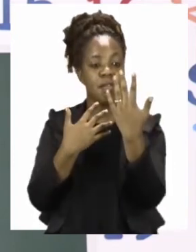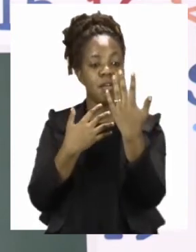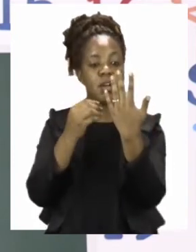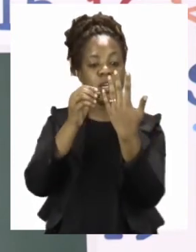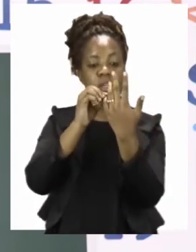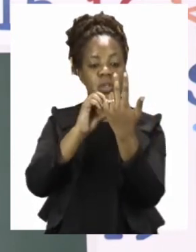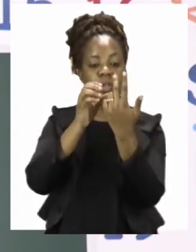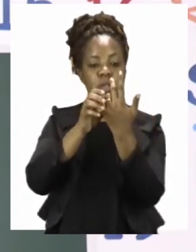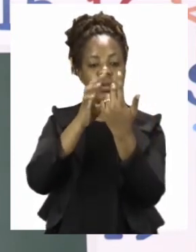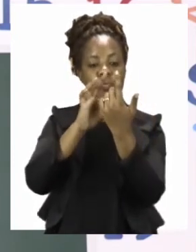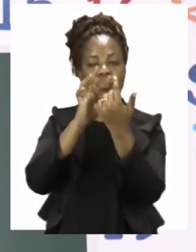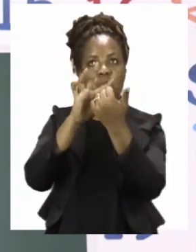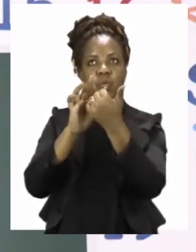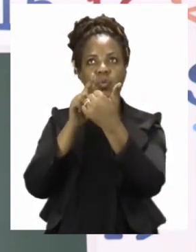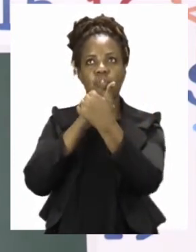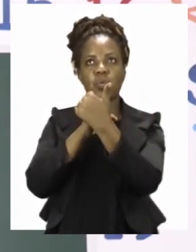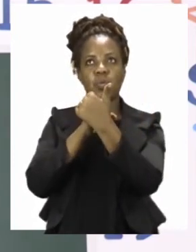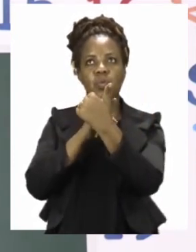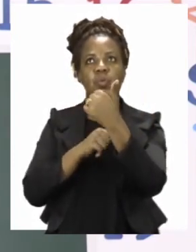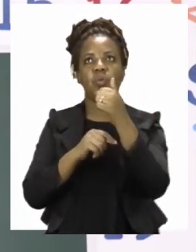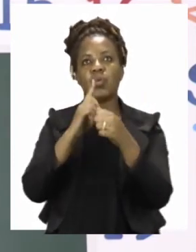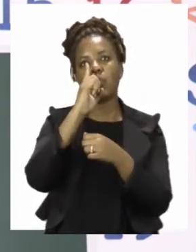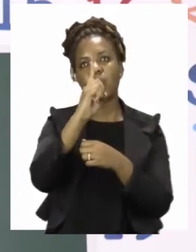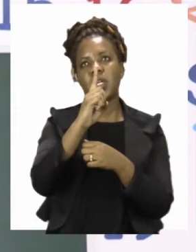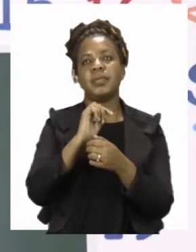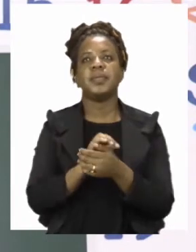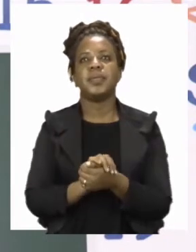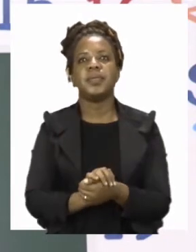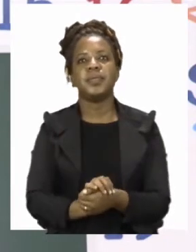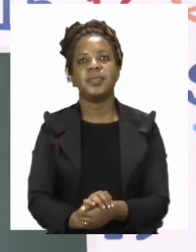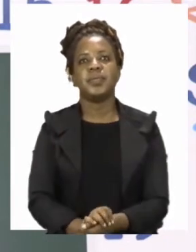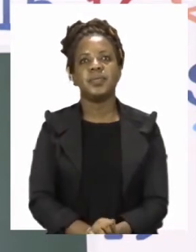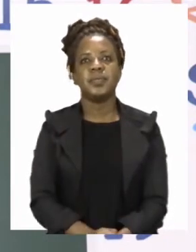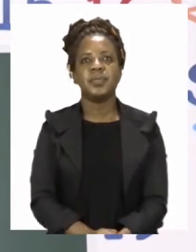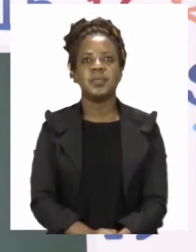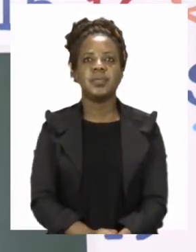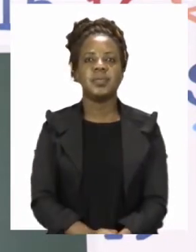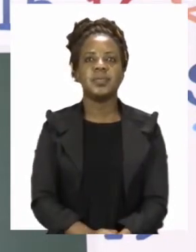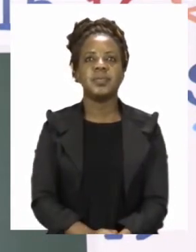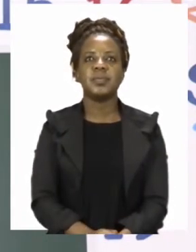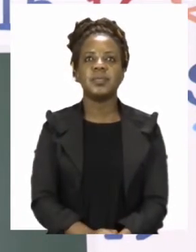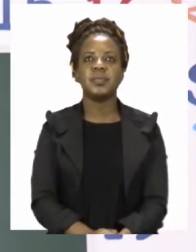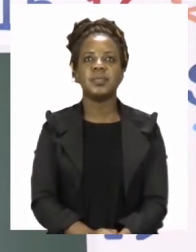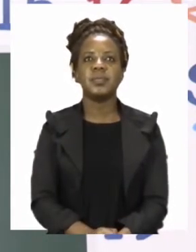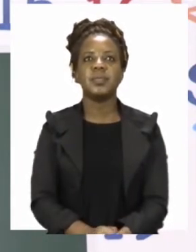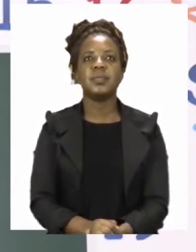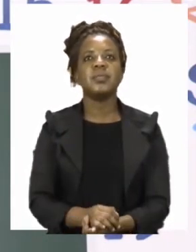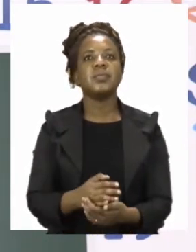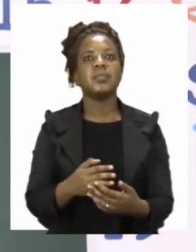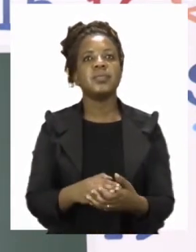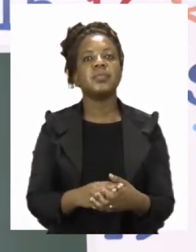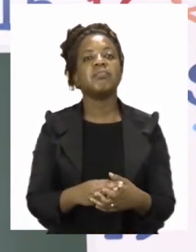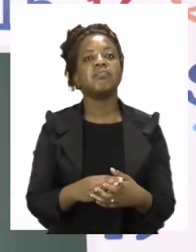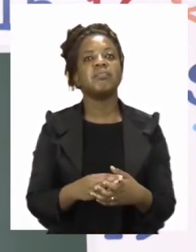many fingers? Because remember, we counted from 17 to 9. So we need to know how